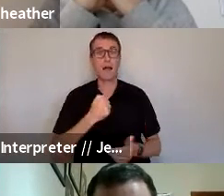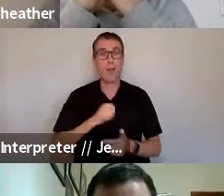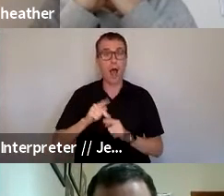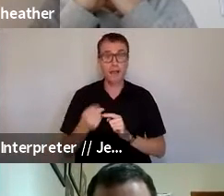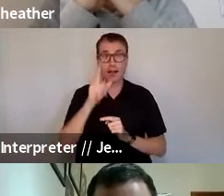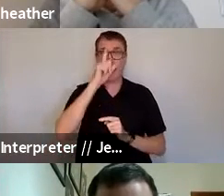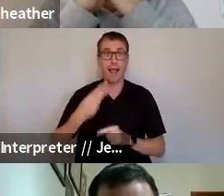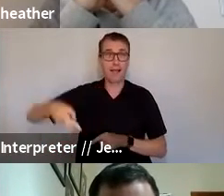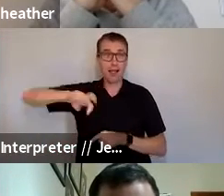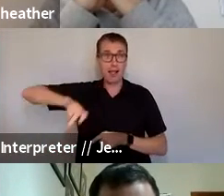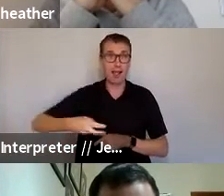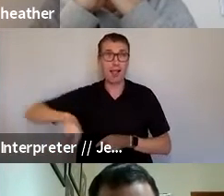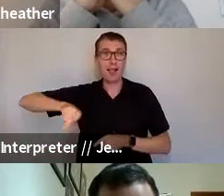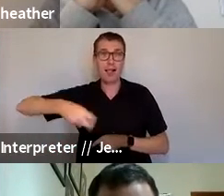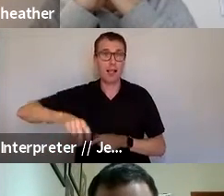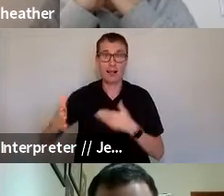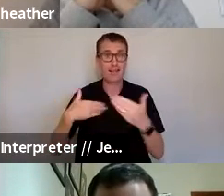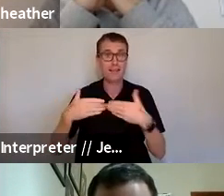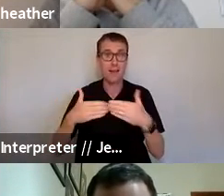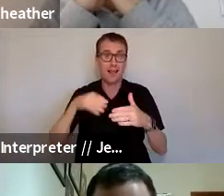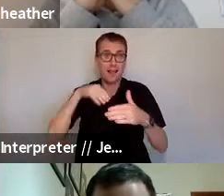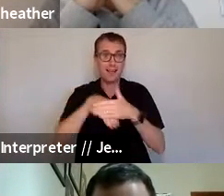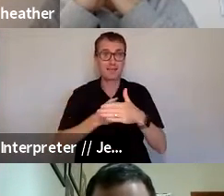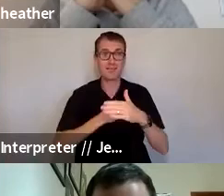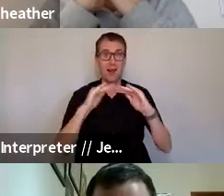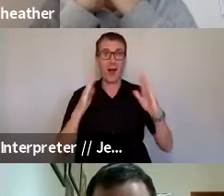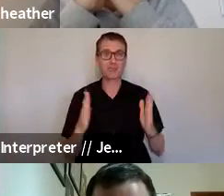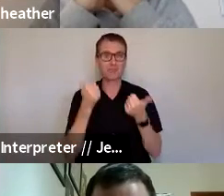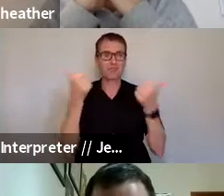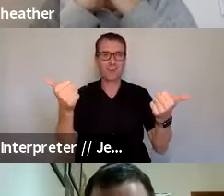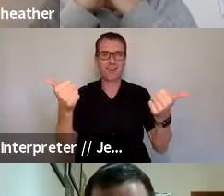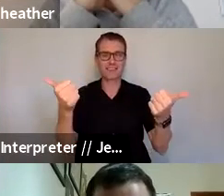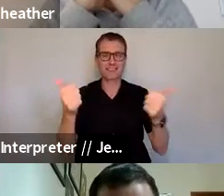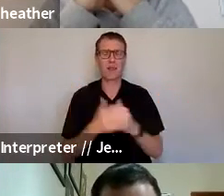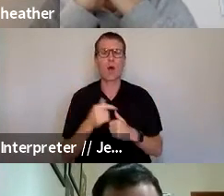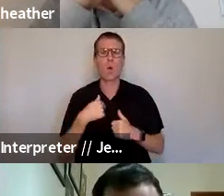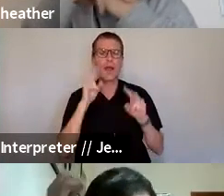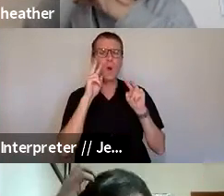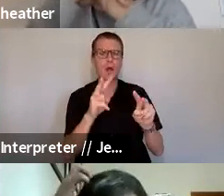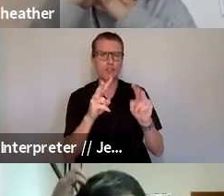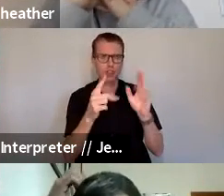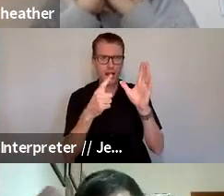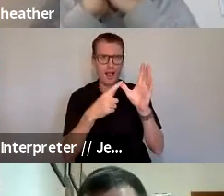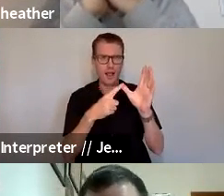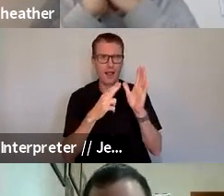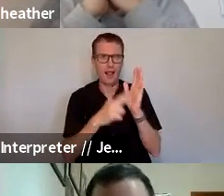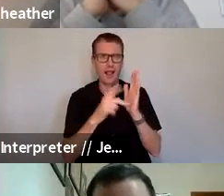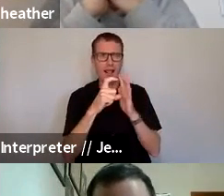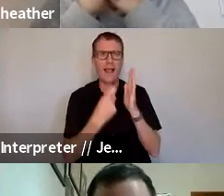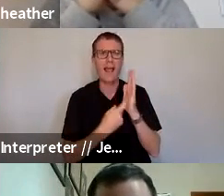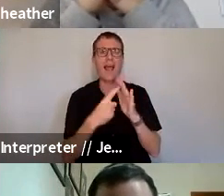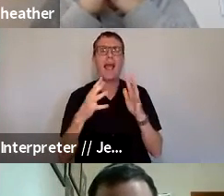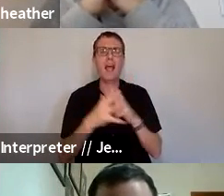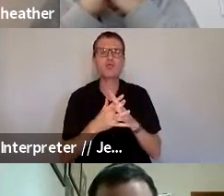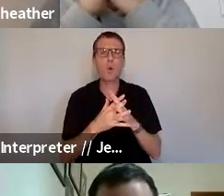can do everything, which is really great. We've been watching Andrew Lloyd Webber's The Showmaster on season,